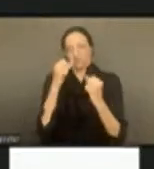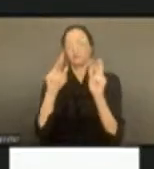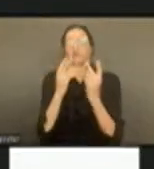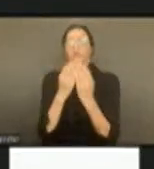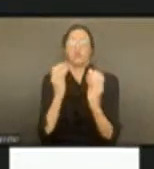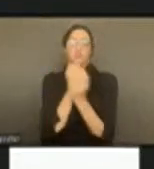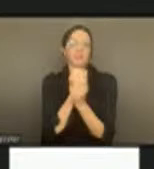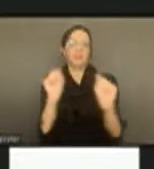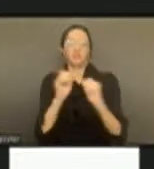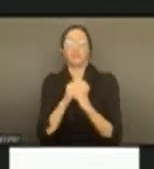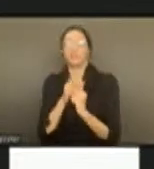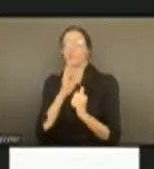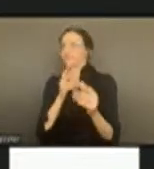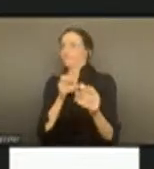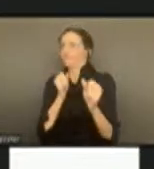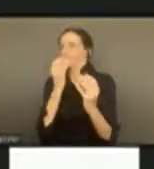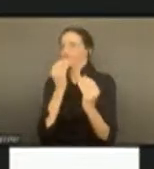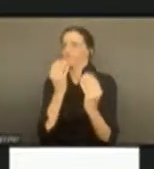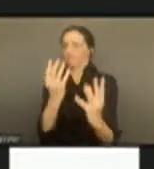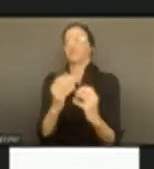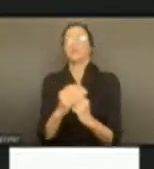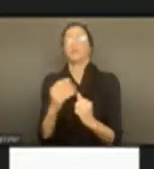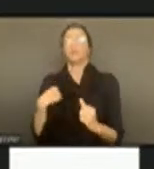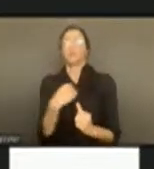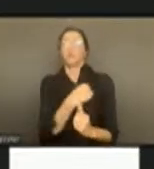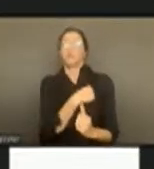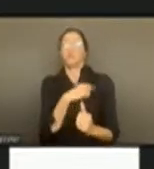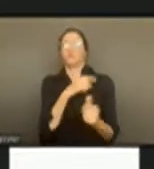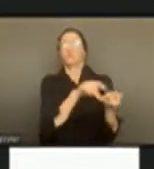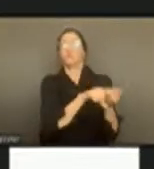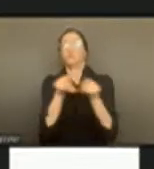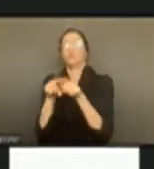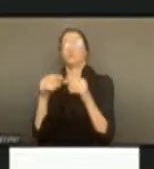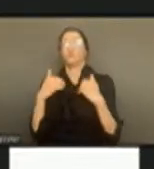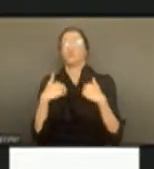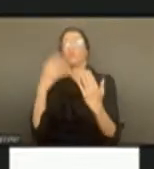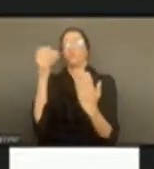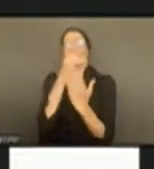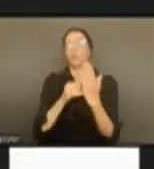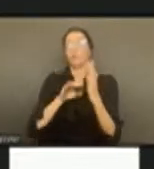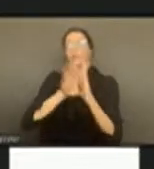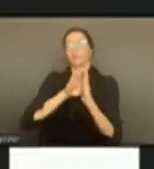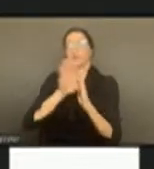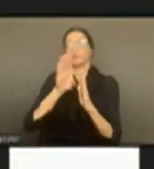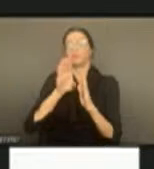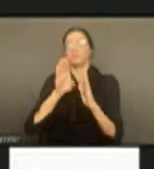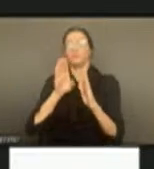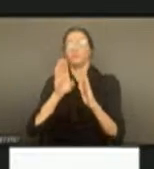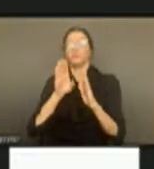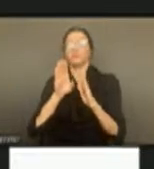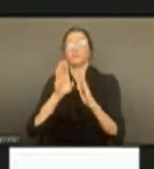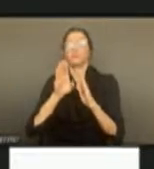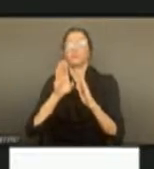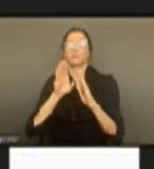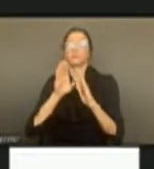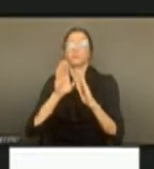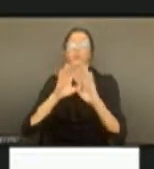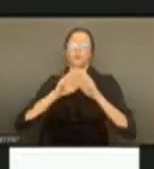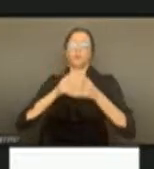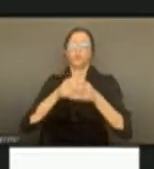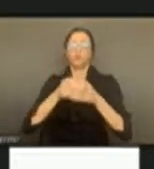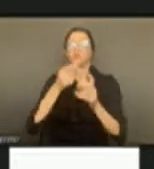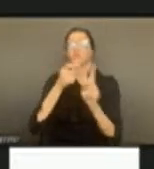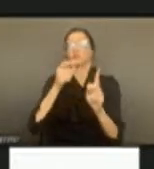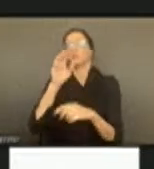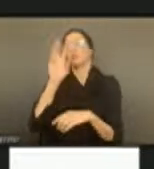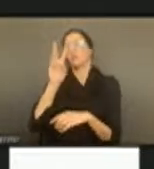arts driving economic development. The WPA program brought America out from the Great Depression by hiring artists for projects because it recognized the multiplied